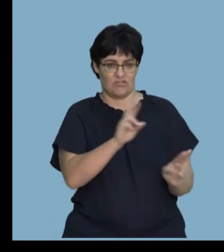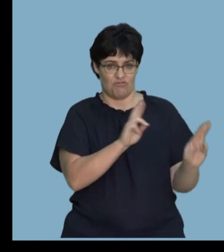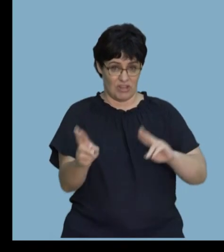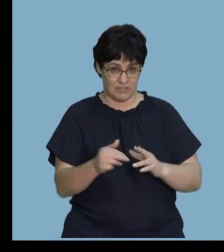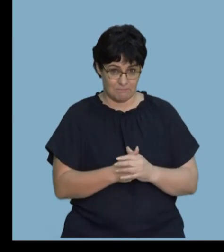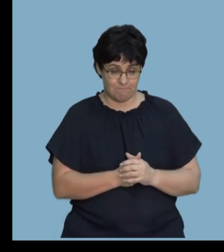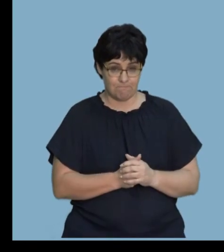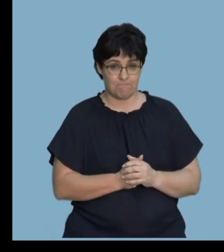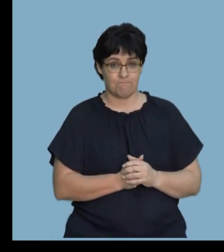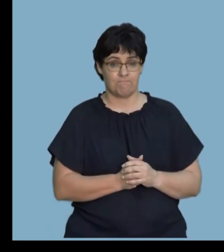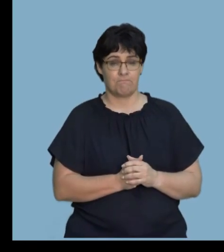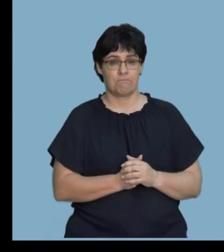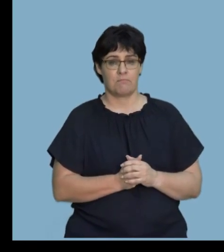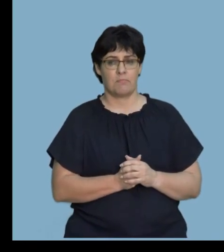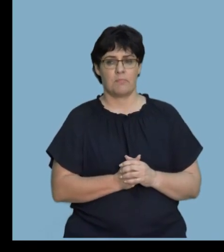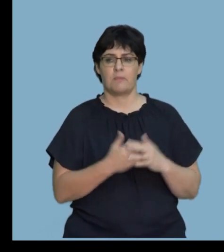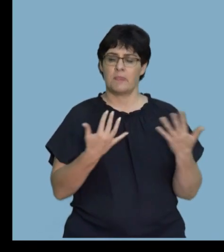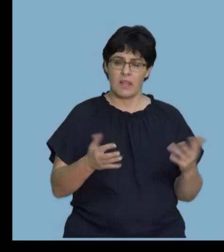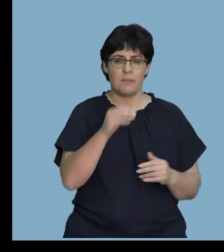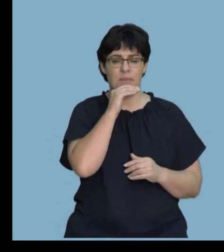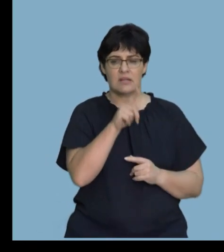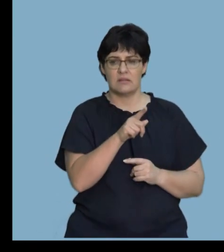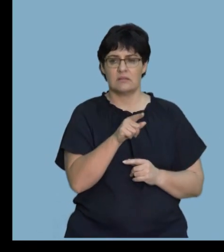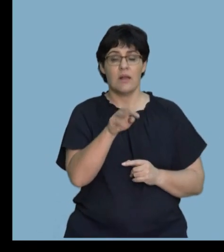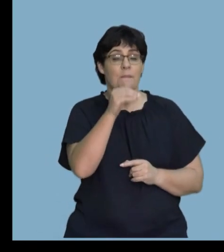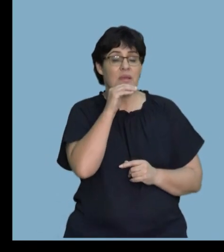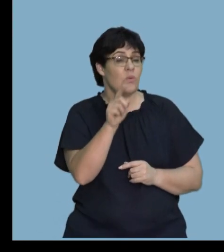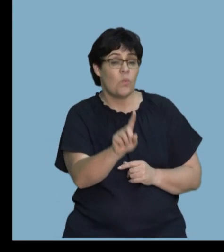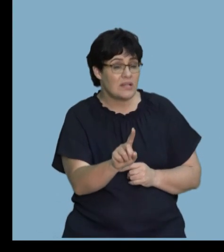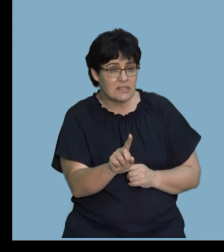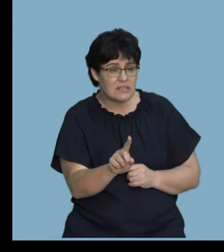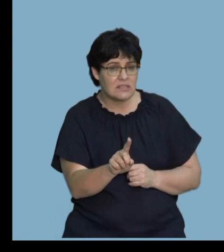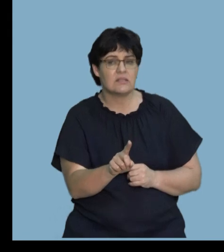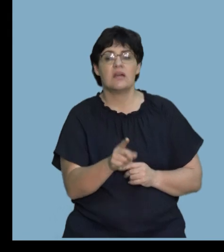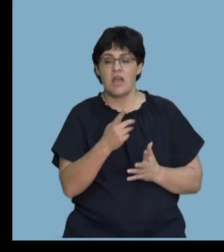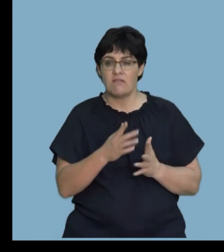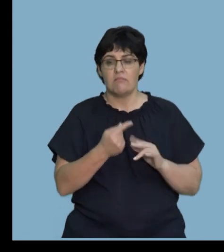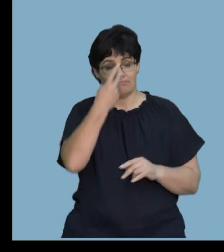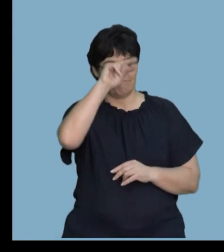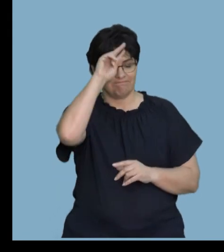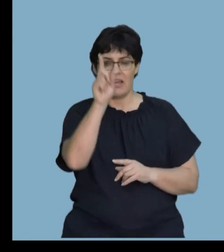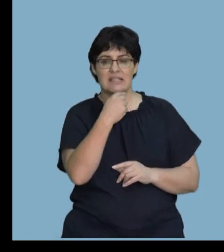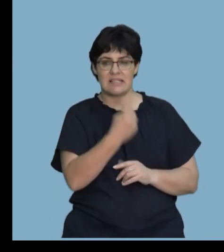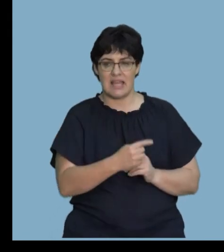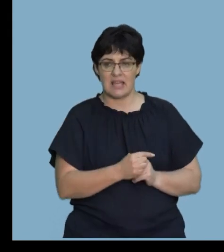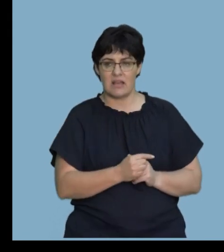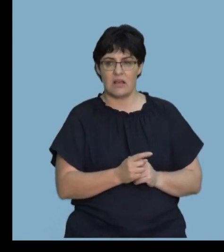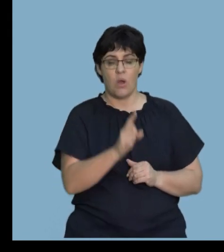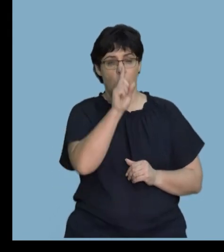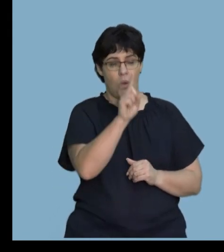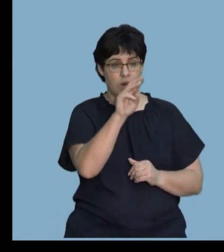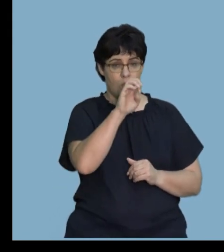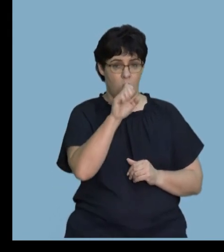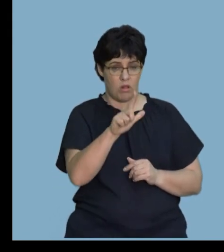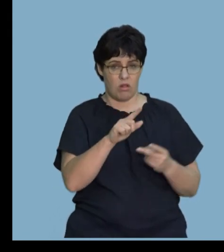Right, now in other words, what this means in terms of, if we may interpret this, it says 1 mole